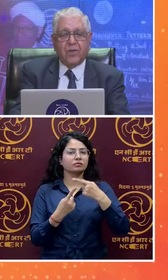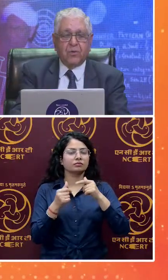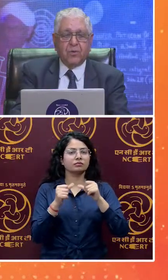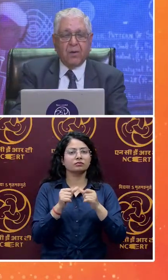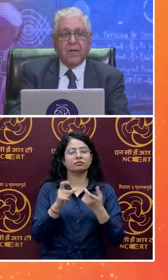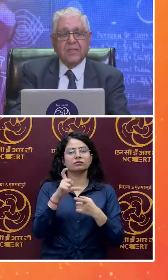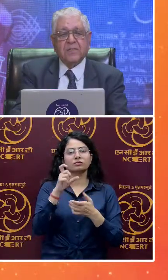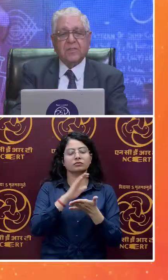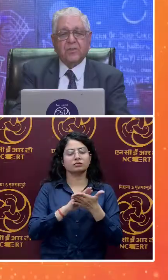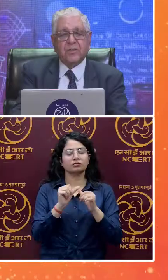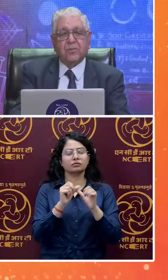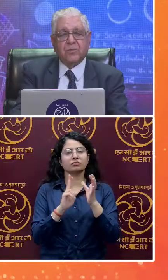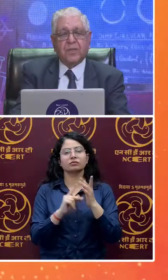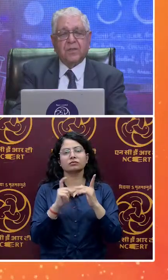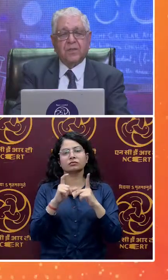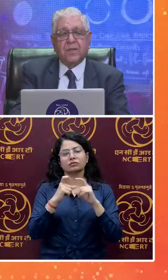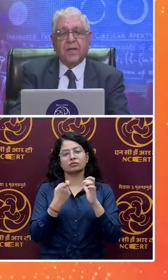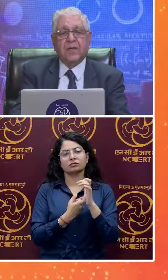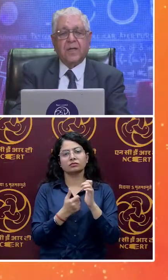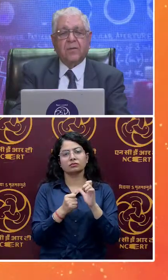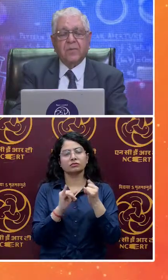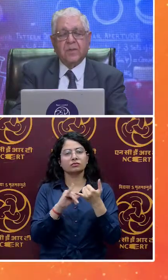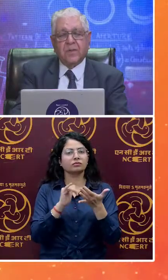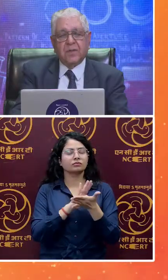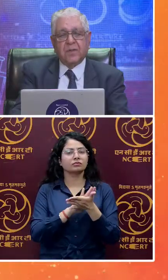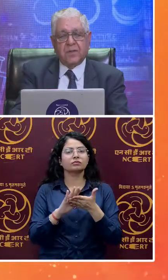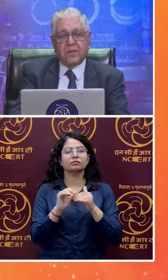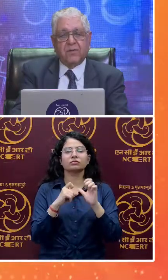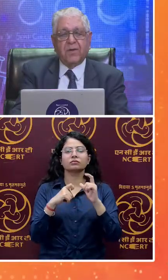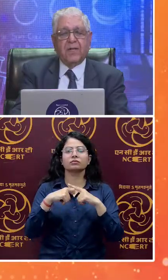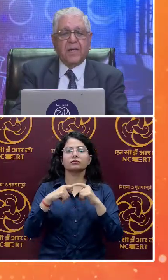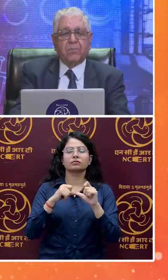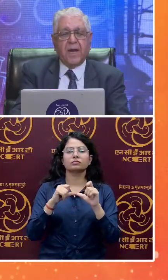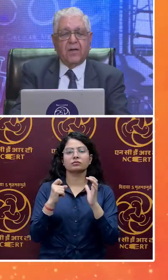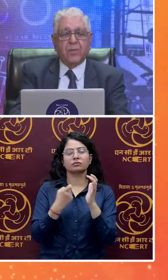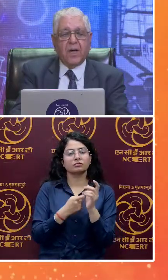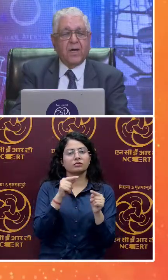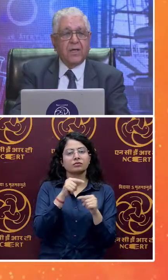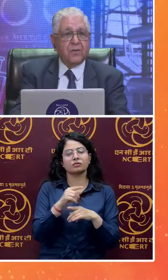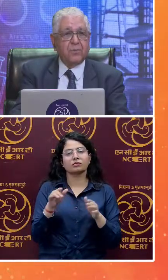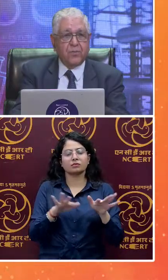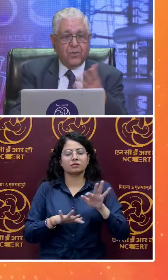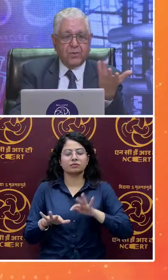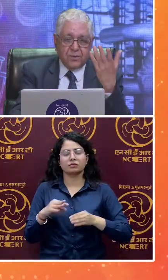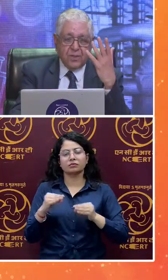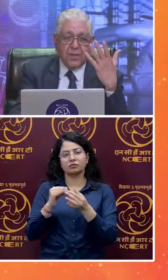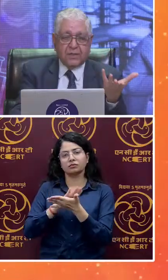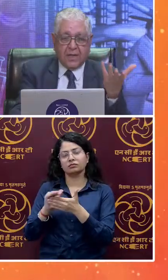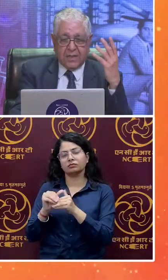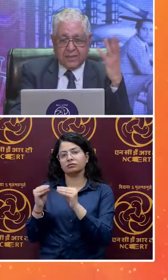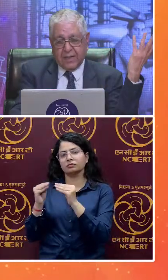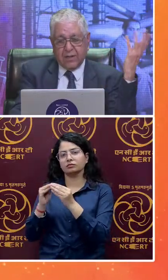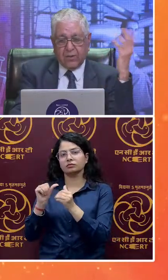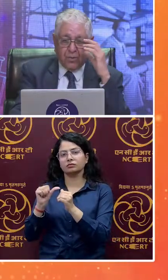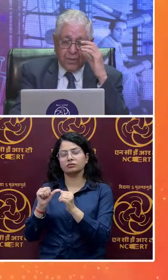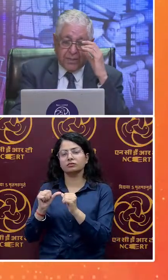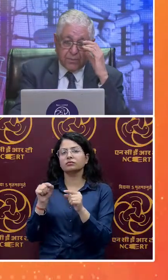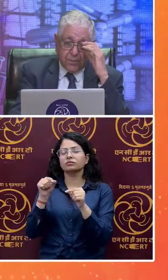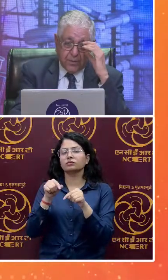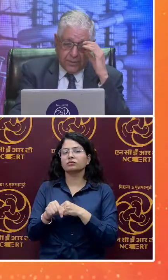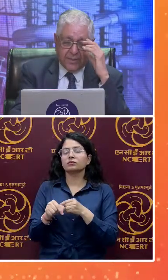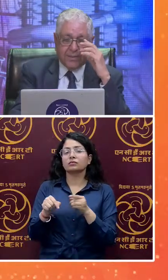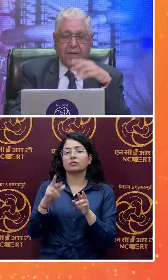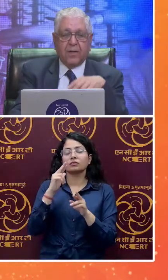Chandrasekhar to come to Bhabha's institute. So, Hill revealed that plan to Bhabha. So, before Saha's letter could